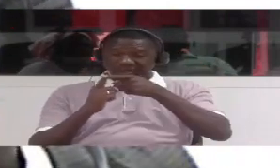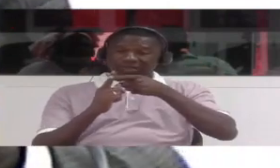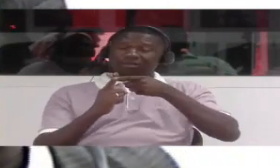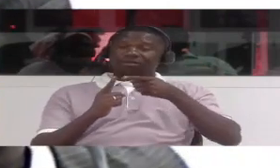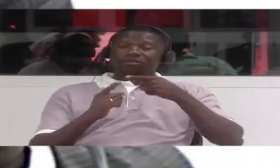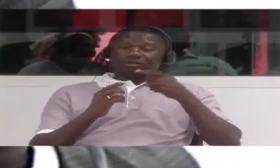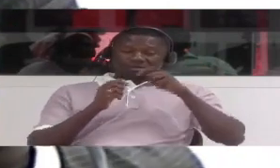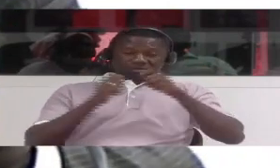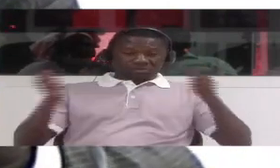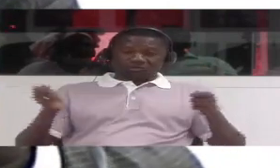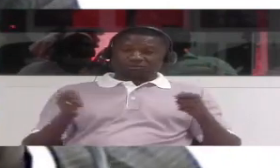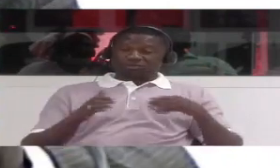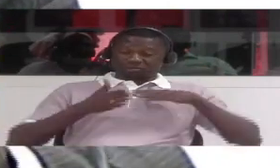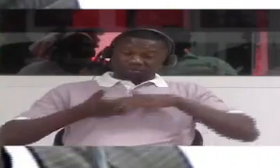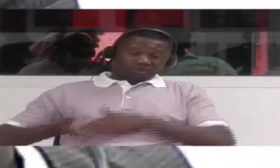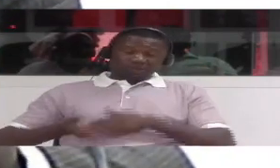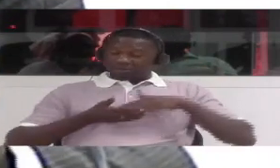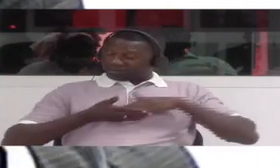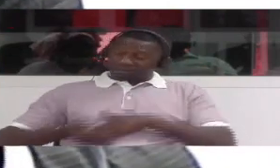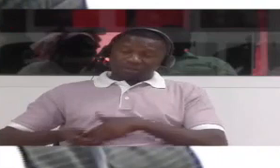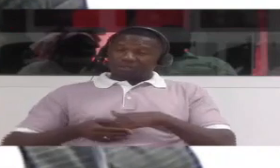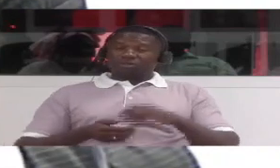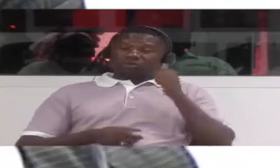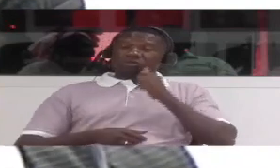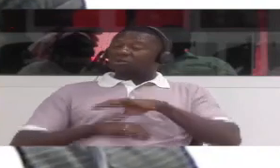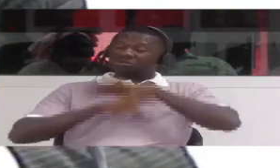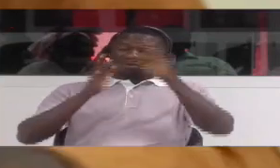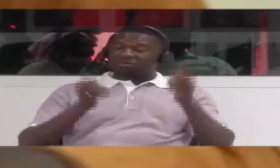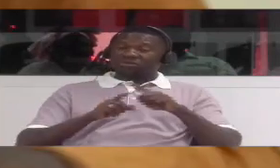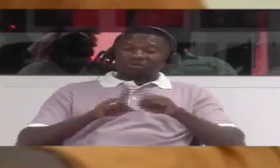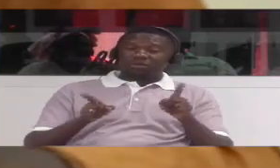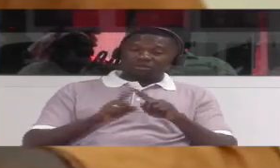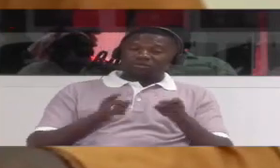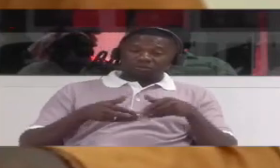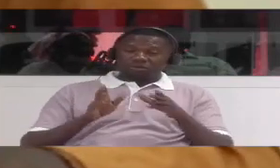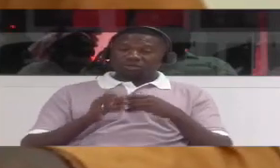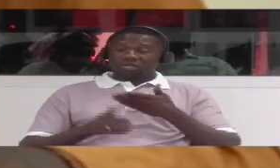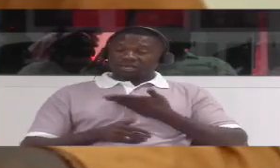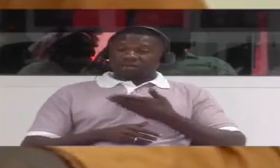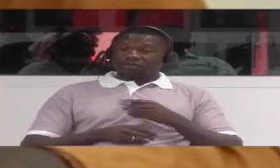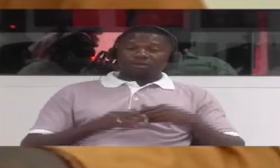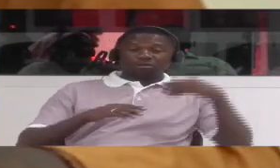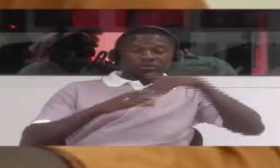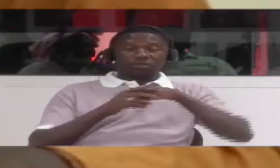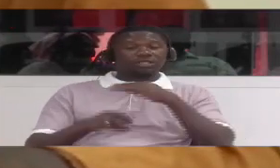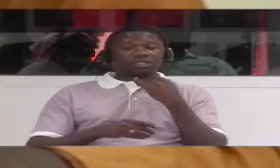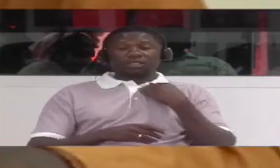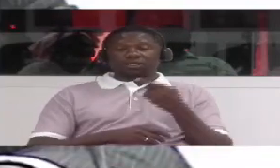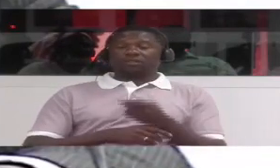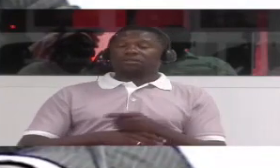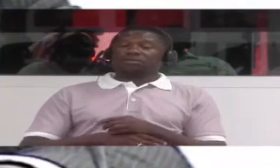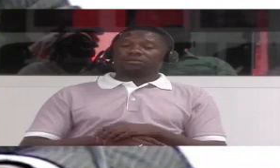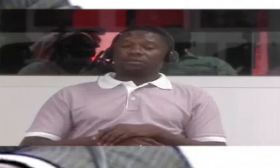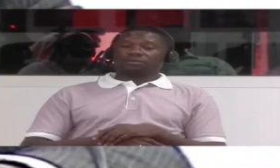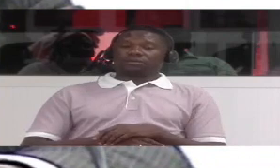oppression using all sort of methods he had, including killing her.